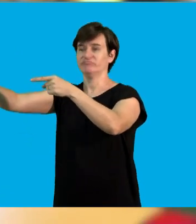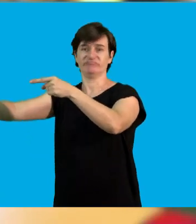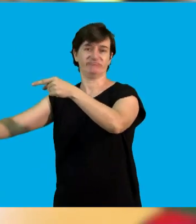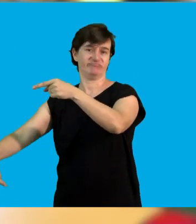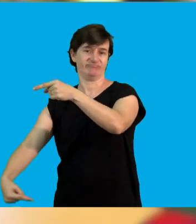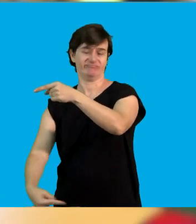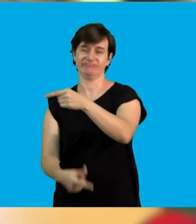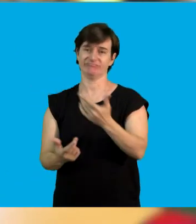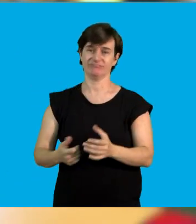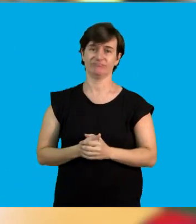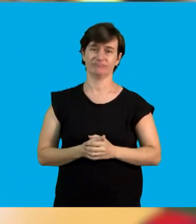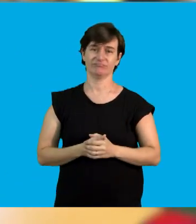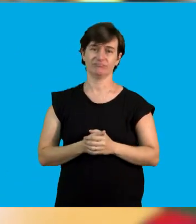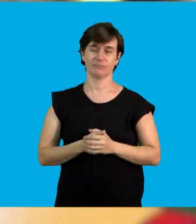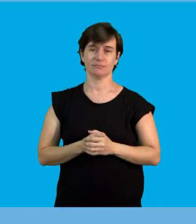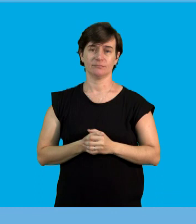would all stop working.